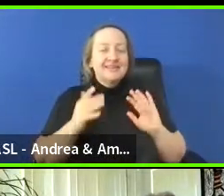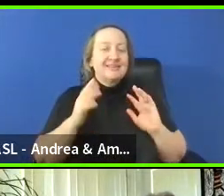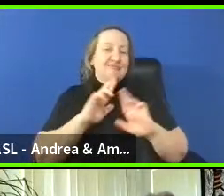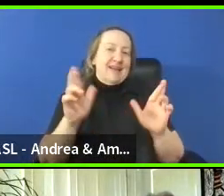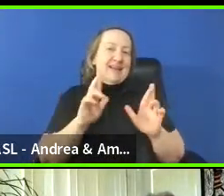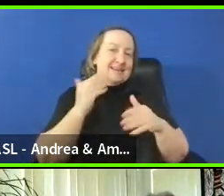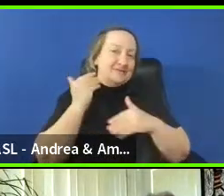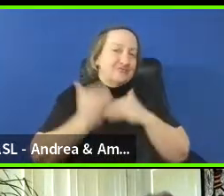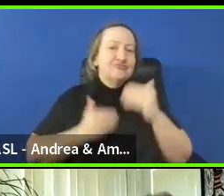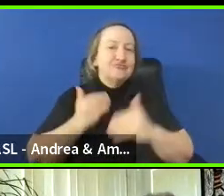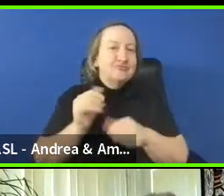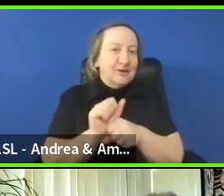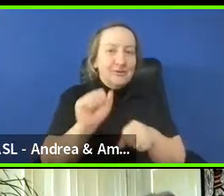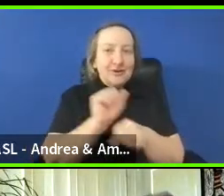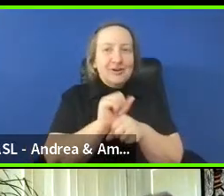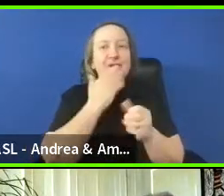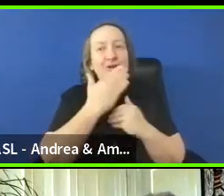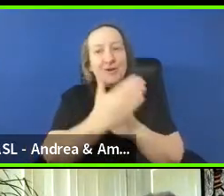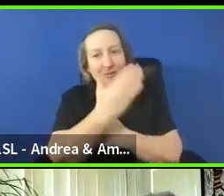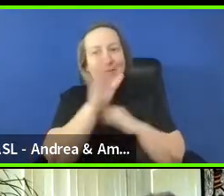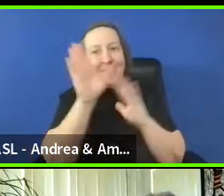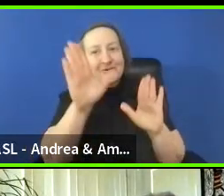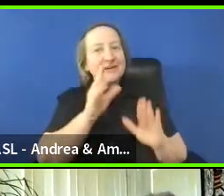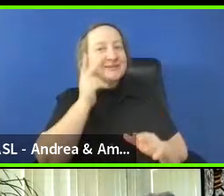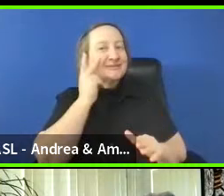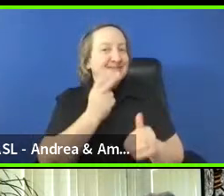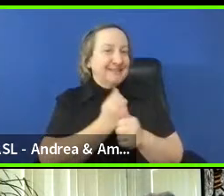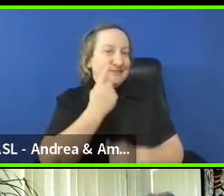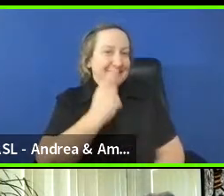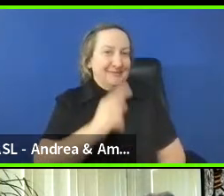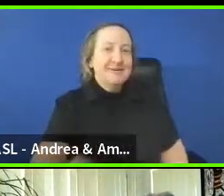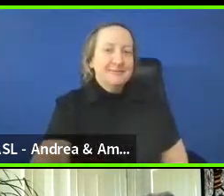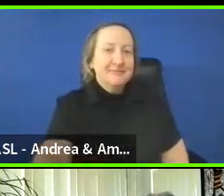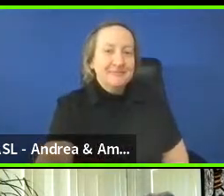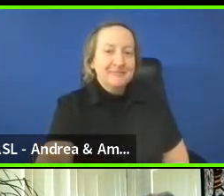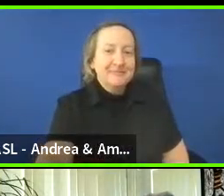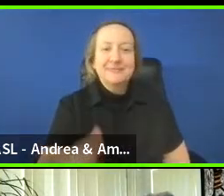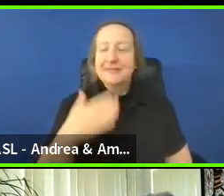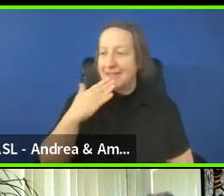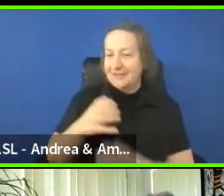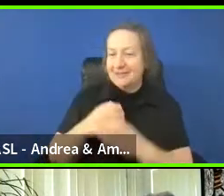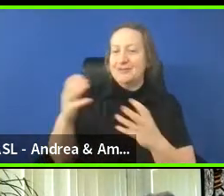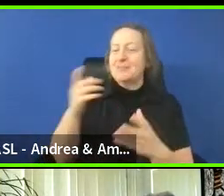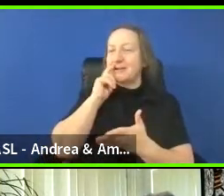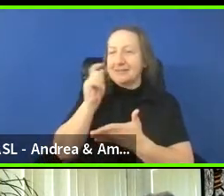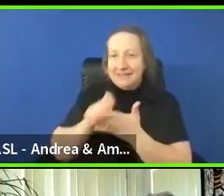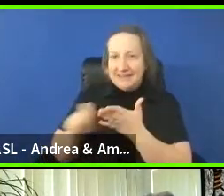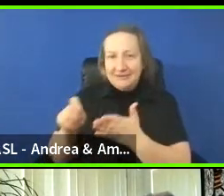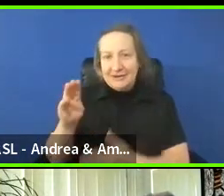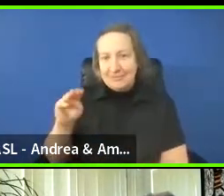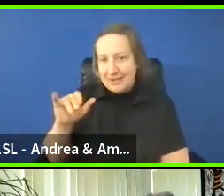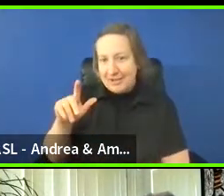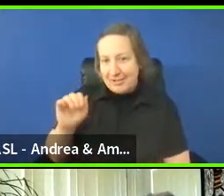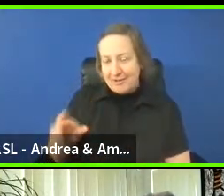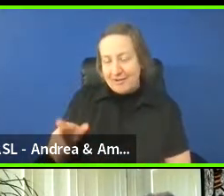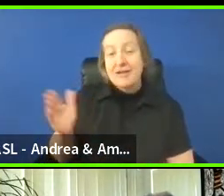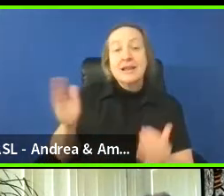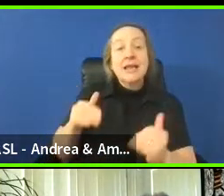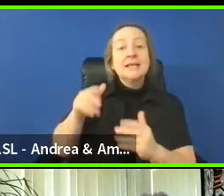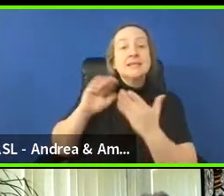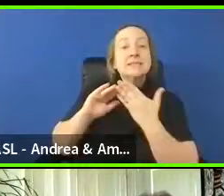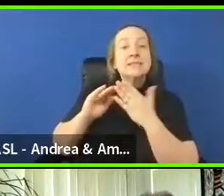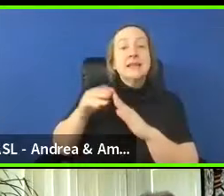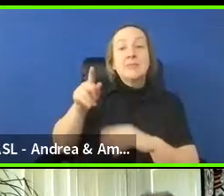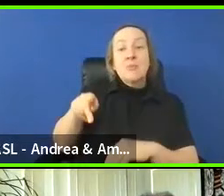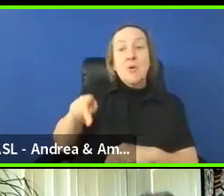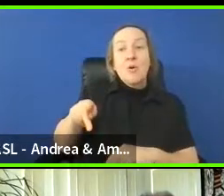get to work. So good morning. It's great to see everybody. Thank you so much, Secretary Millar. Next, from the City of Portland, we'd